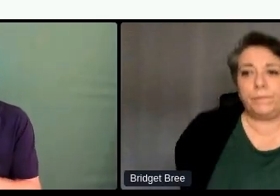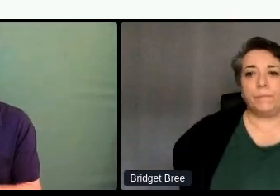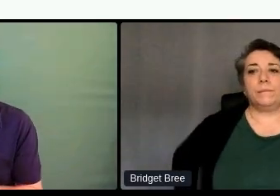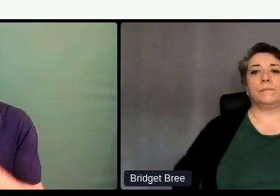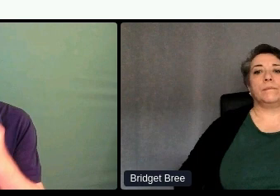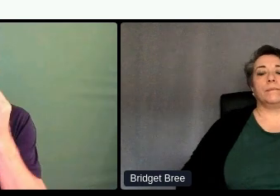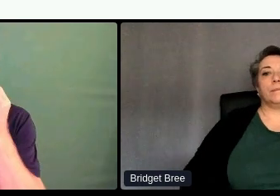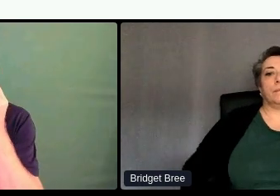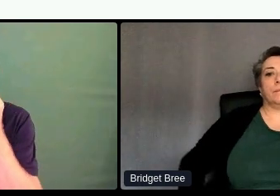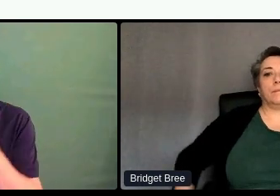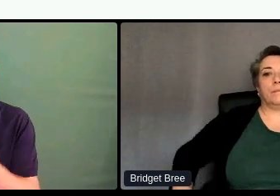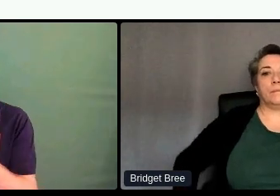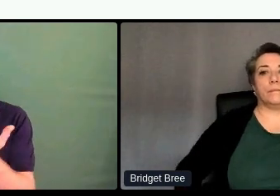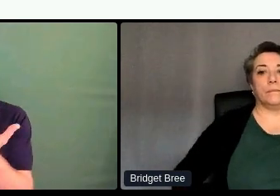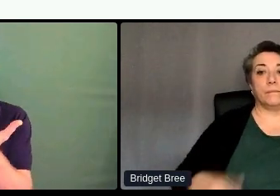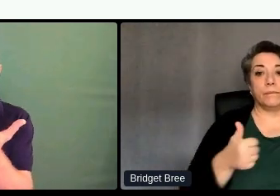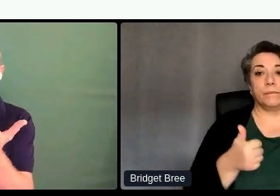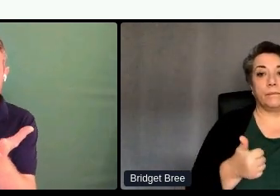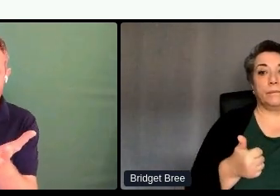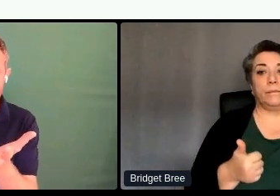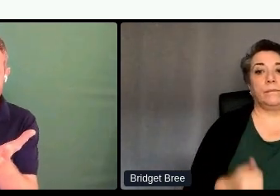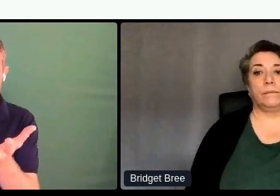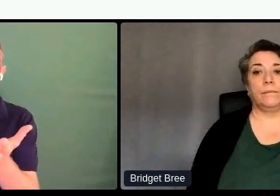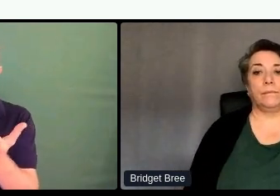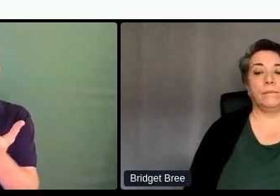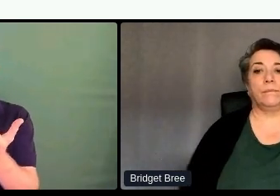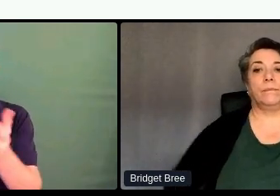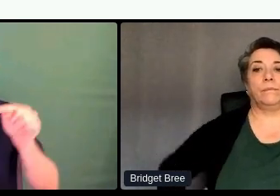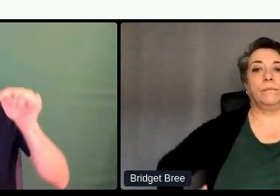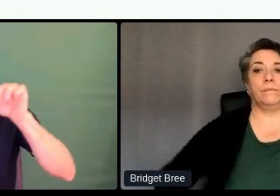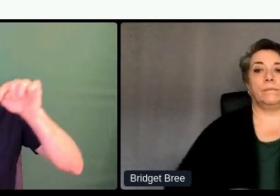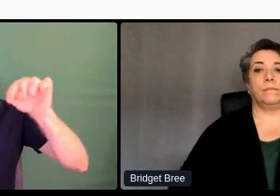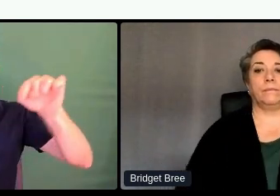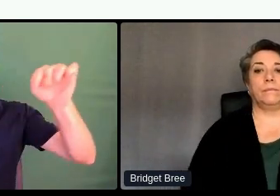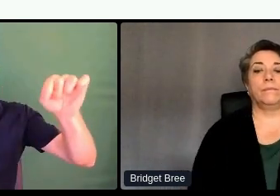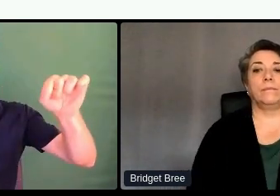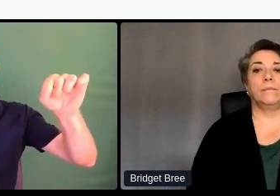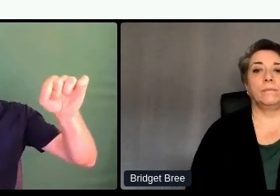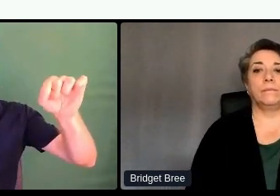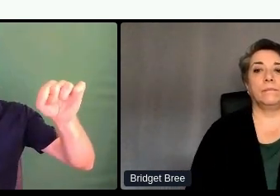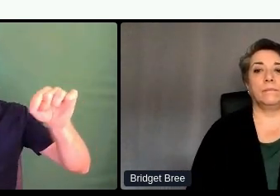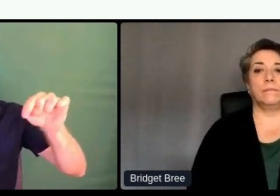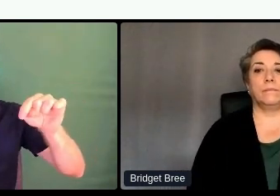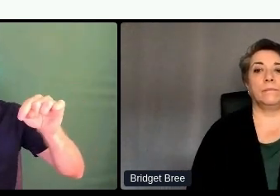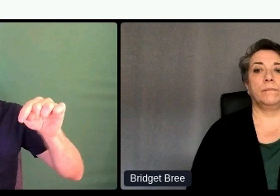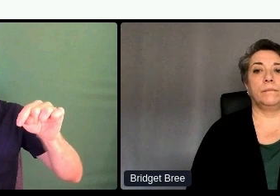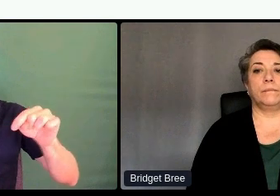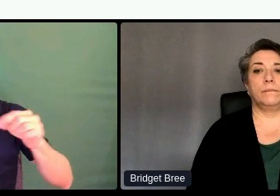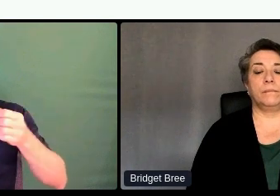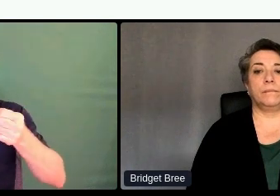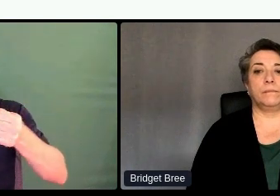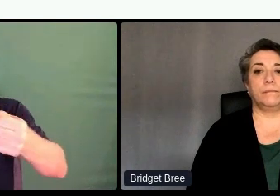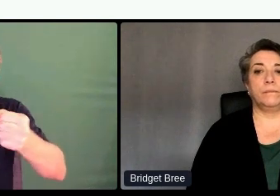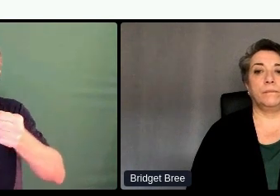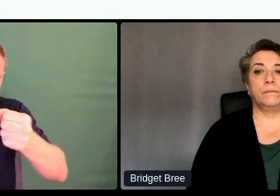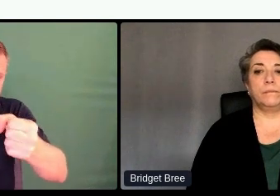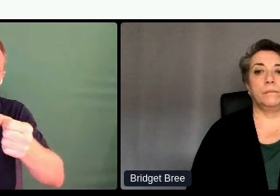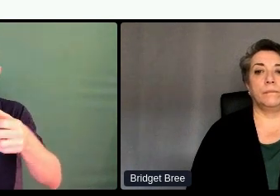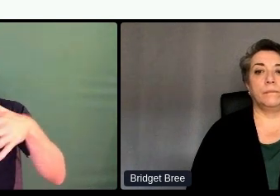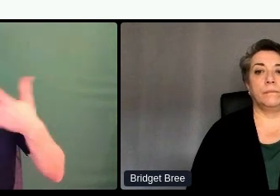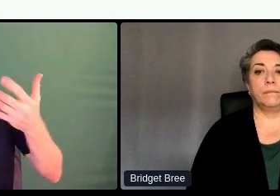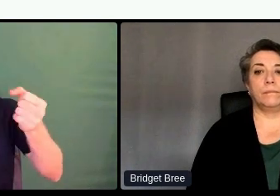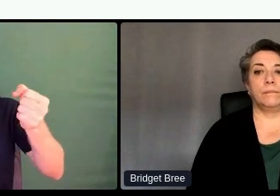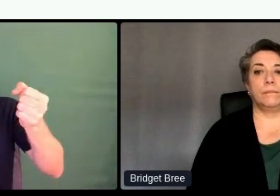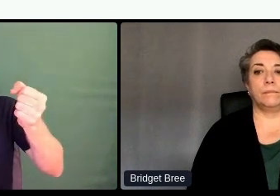In the center, you can see the Microsoft Adaptive buttons. Each wireless button has 8 digital inputs, allowing